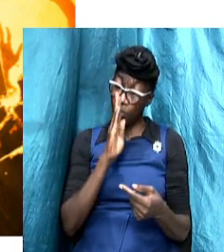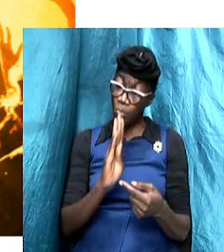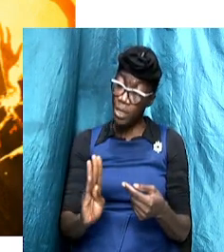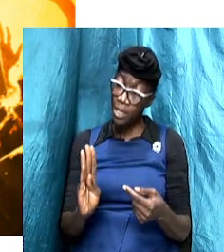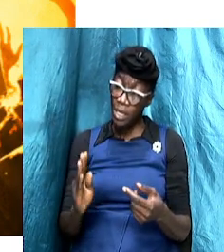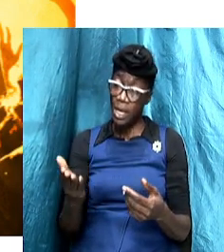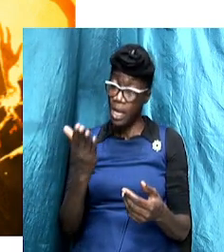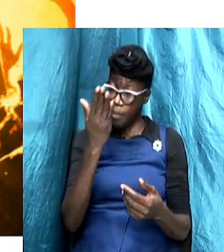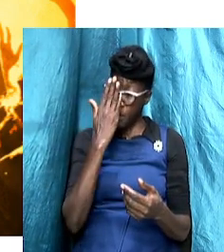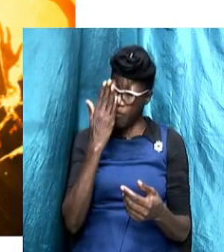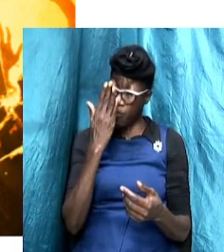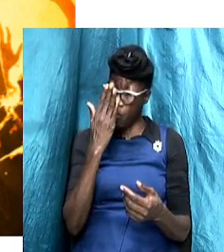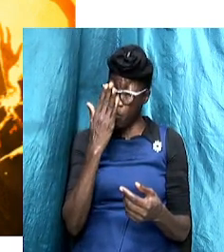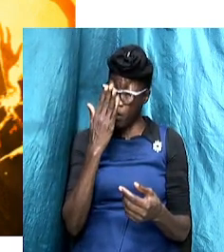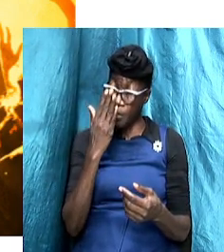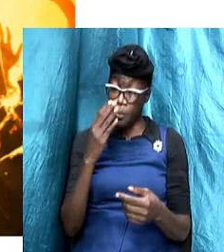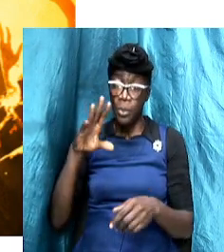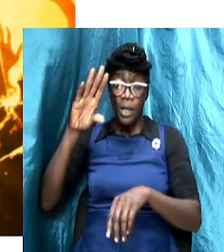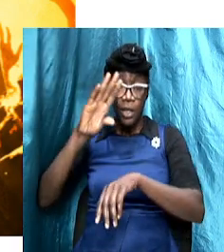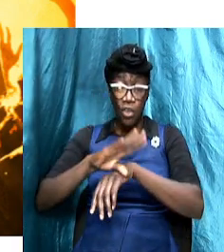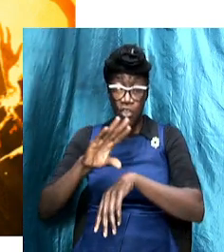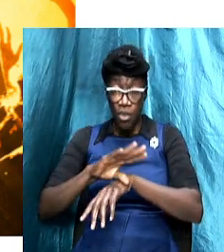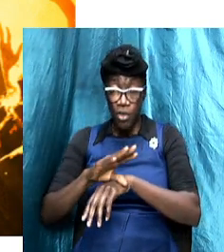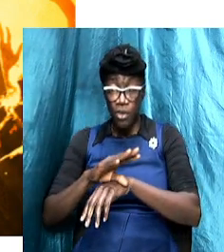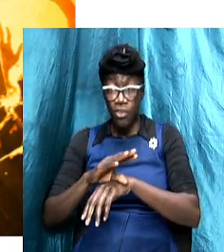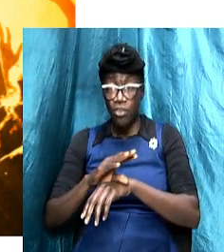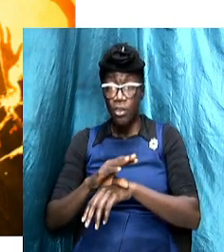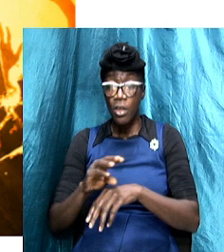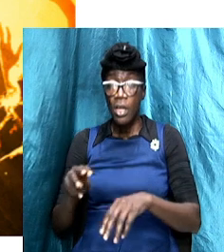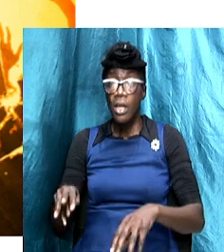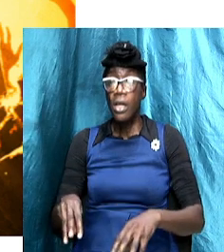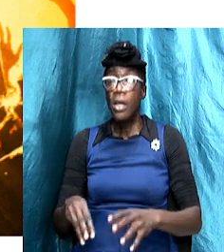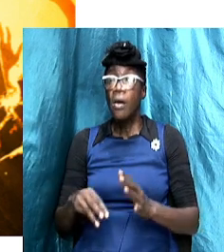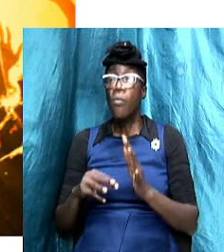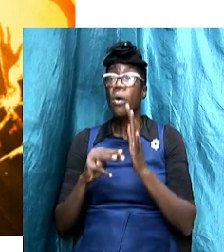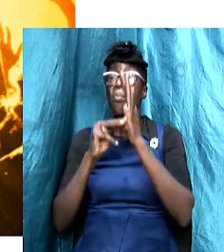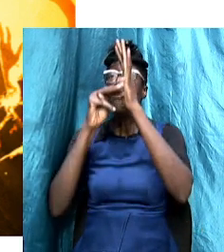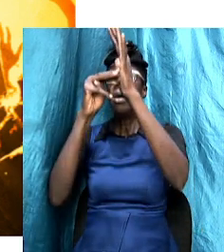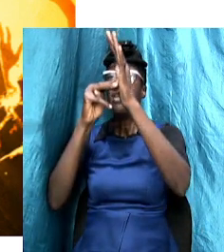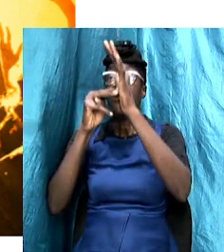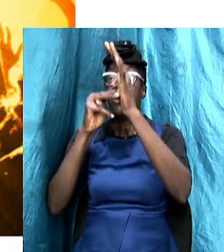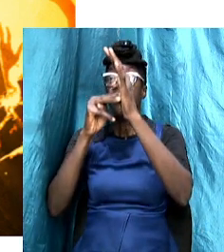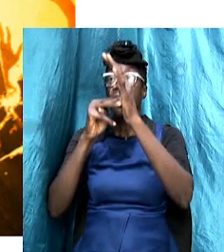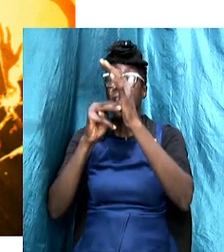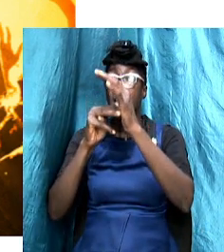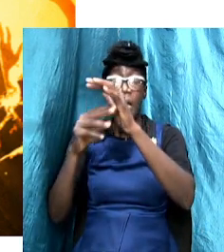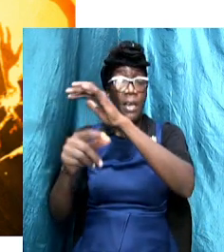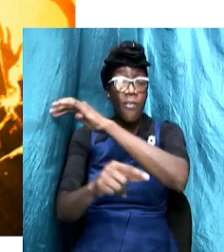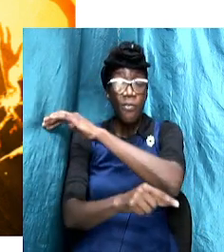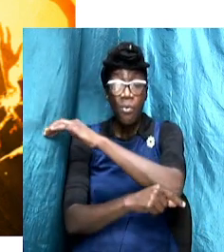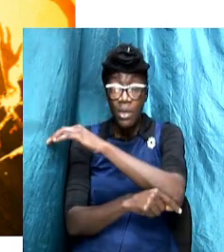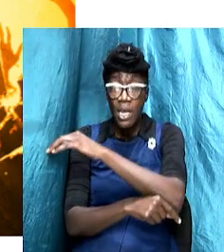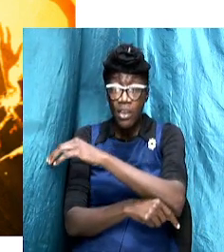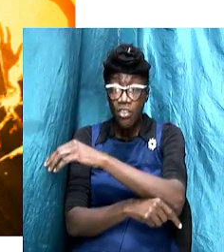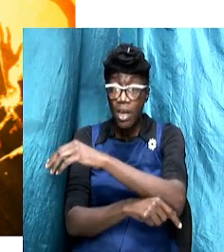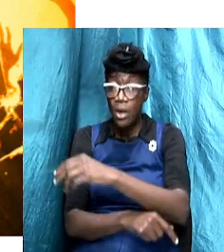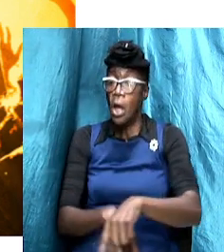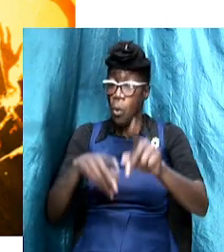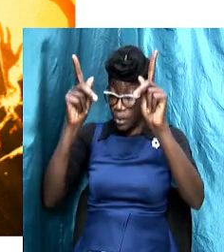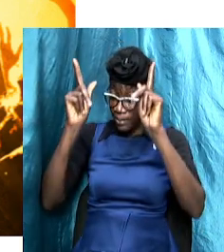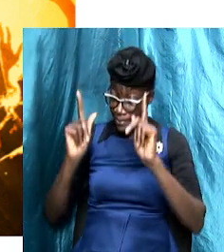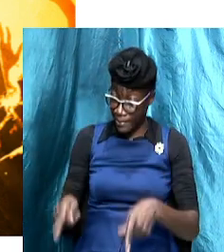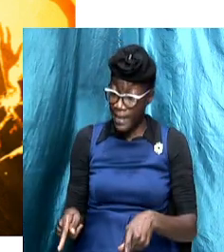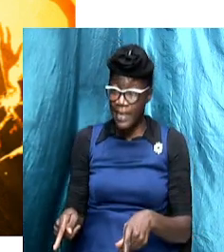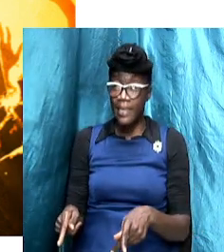the church was physically manifested, its foundation was already laid. Matthew chapter 16, verse